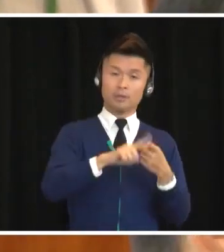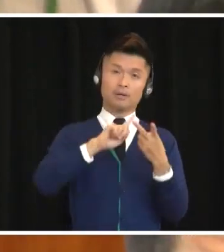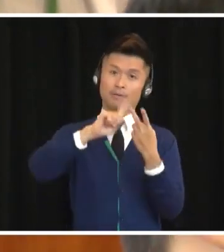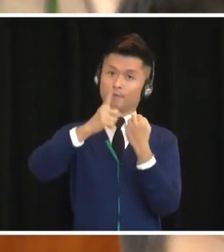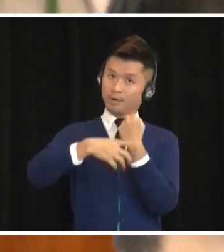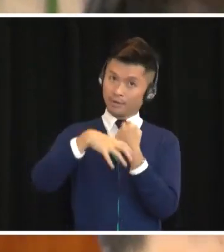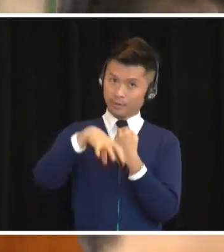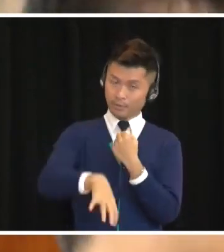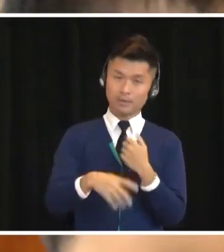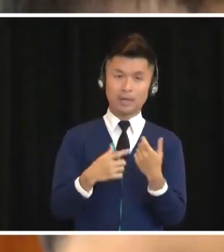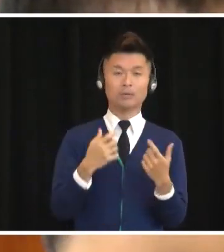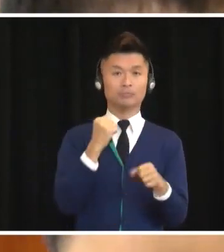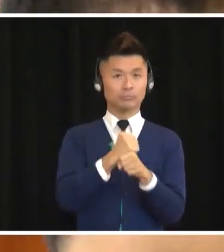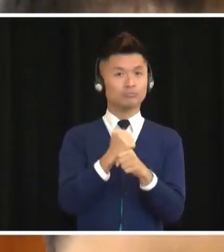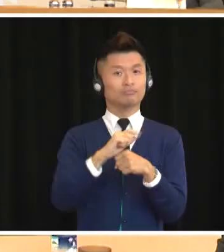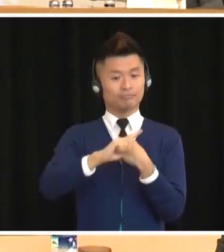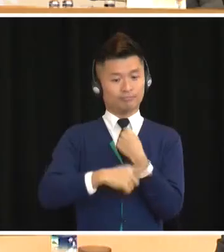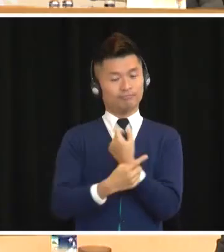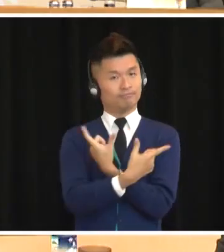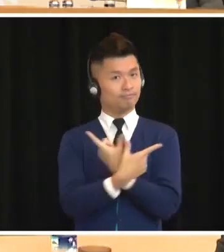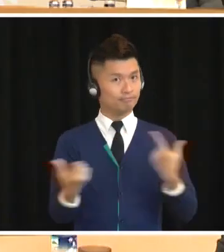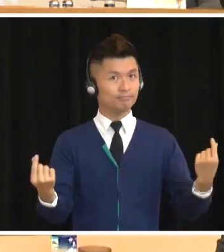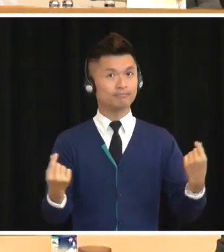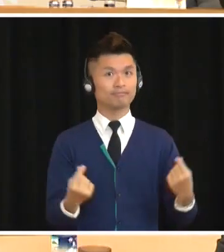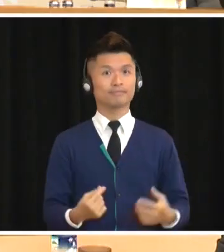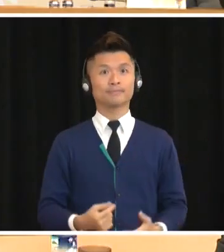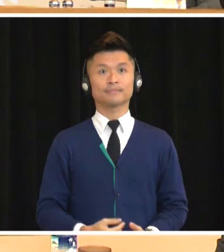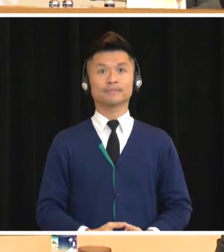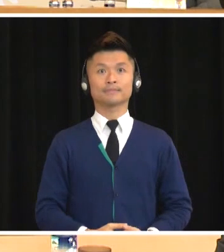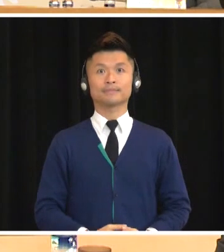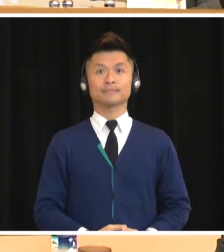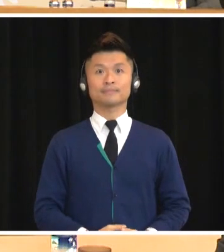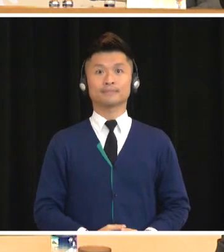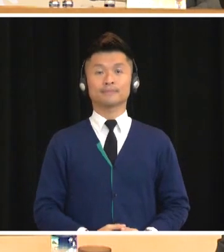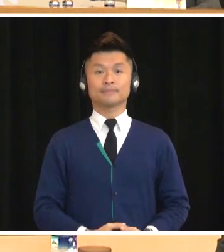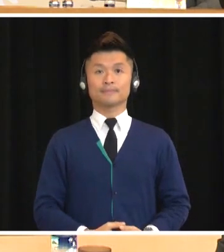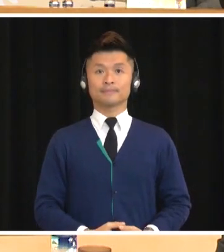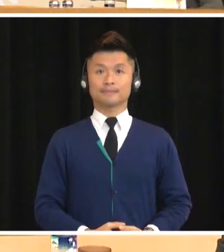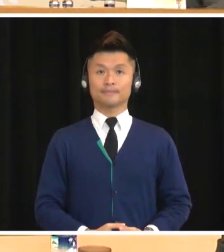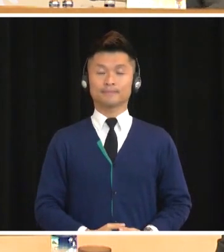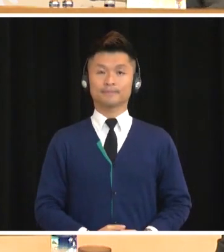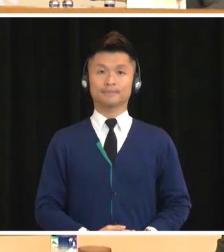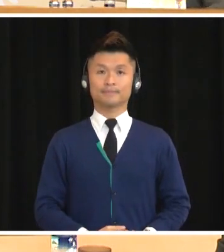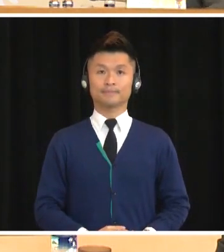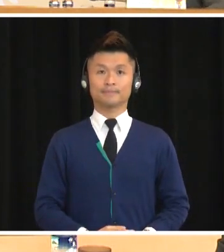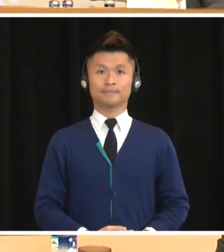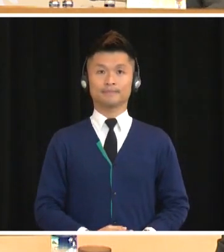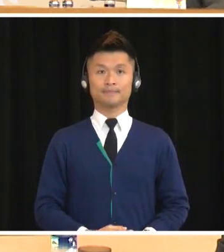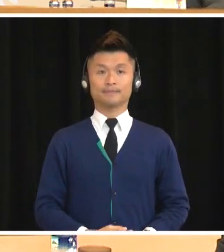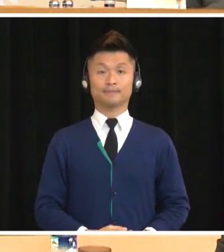during police investigation, while being in police station or in court.